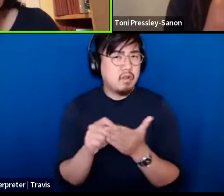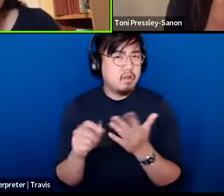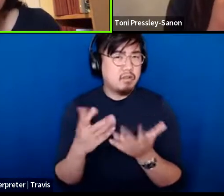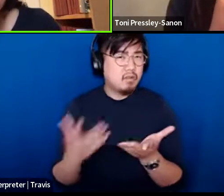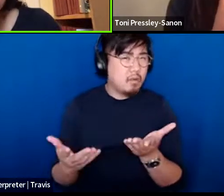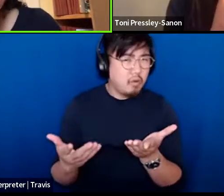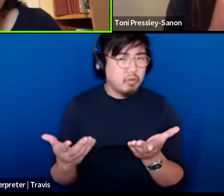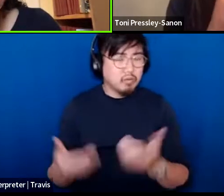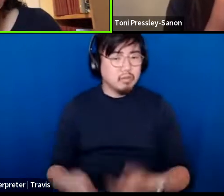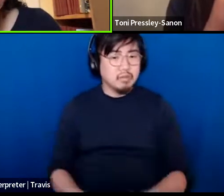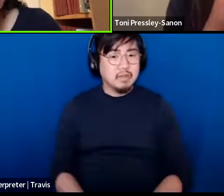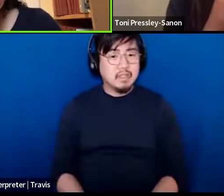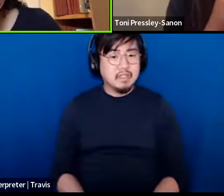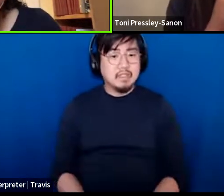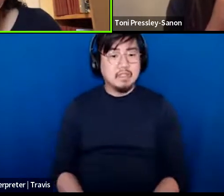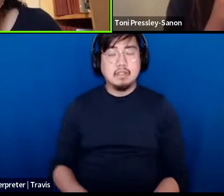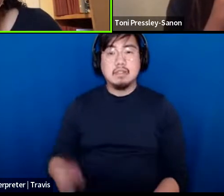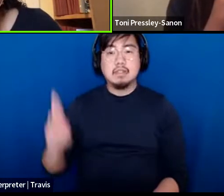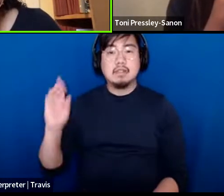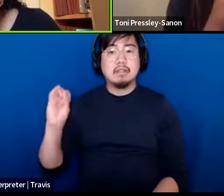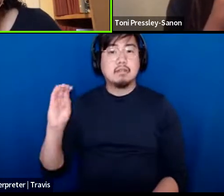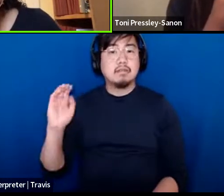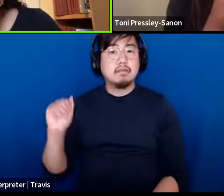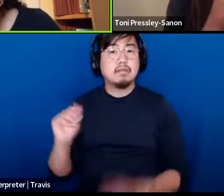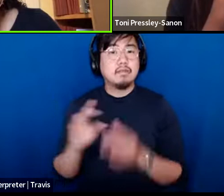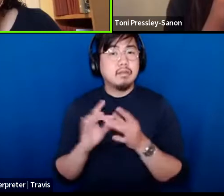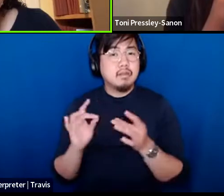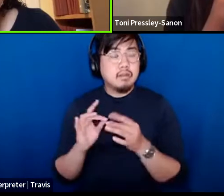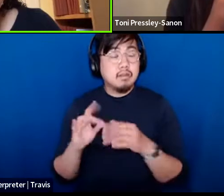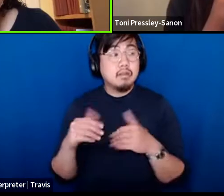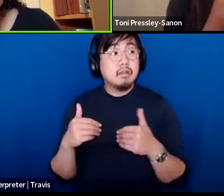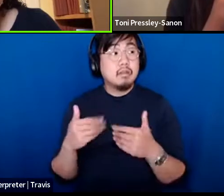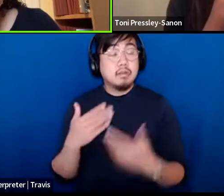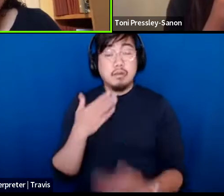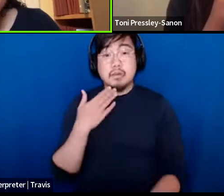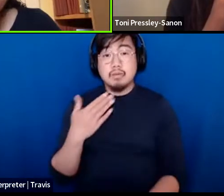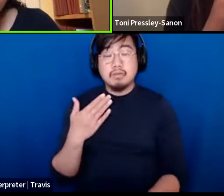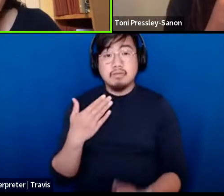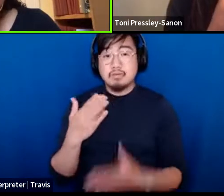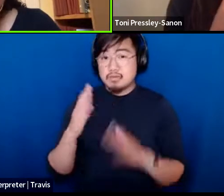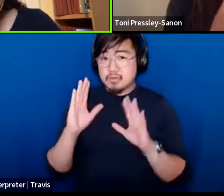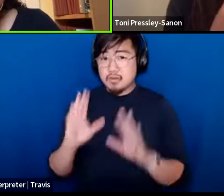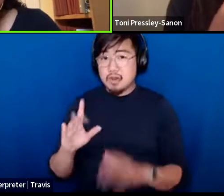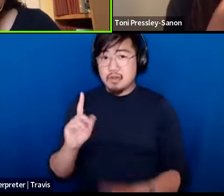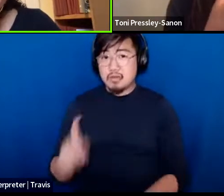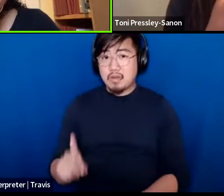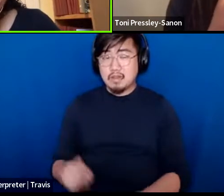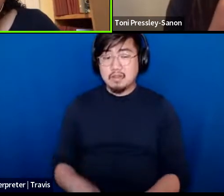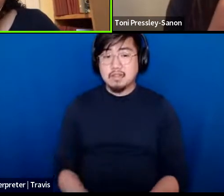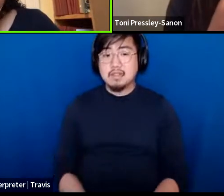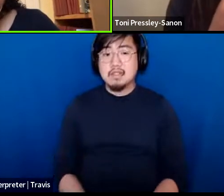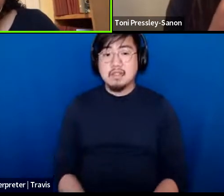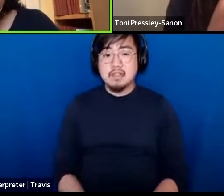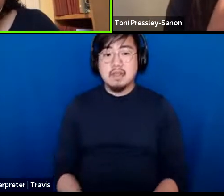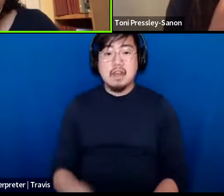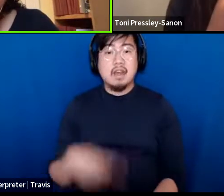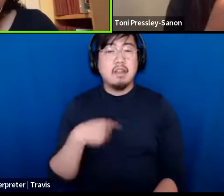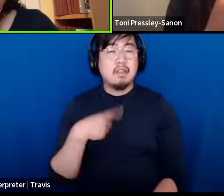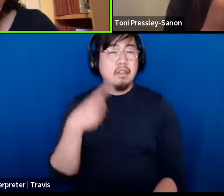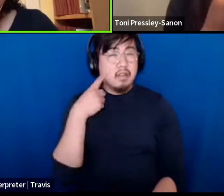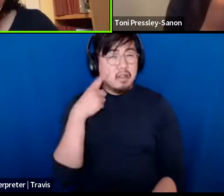Well, that's a great question. I think because I'm trained as an